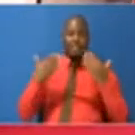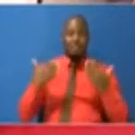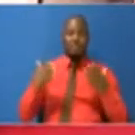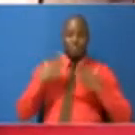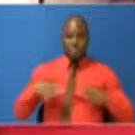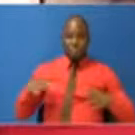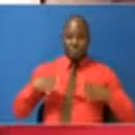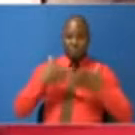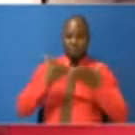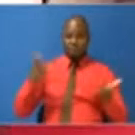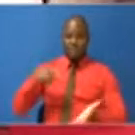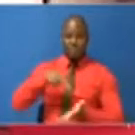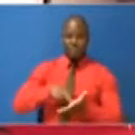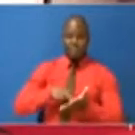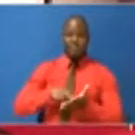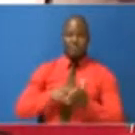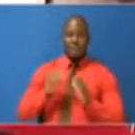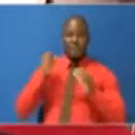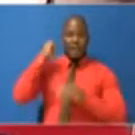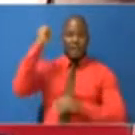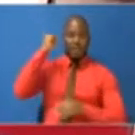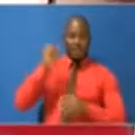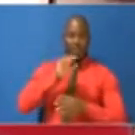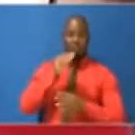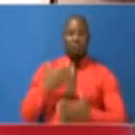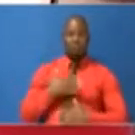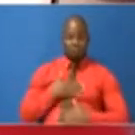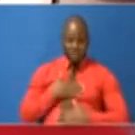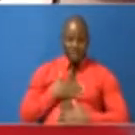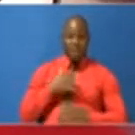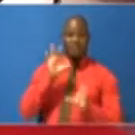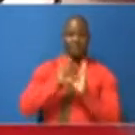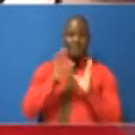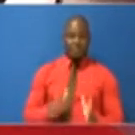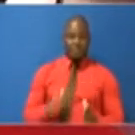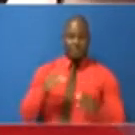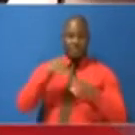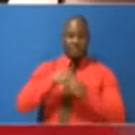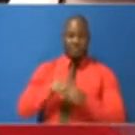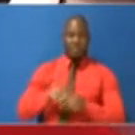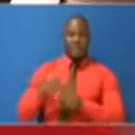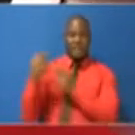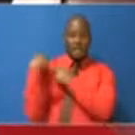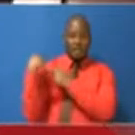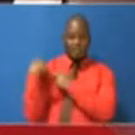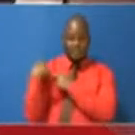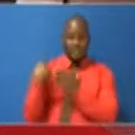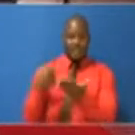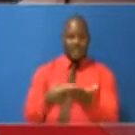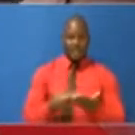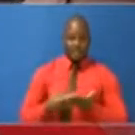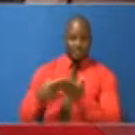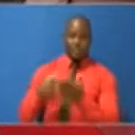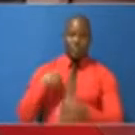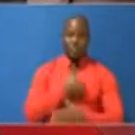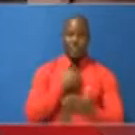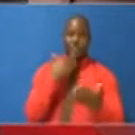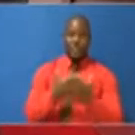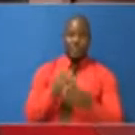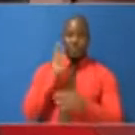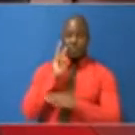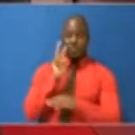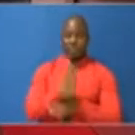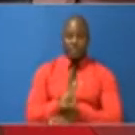candidates and their respective campaigns for honoring voters with this duty to debate and we thank you for